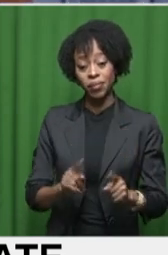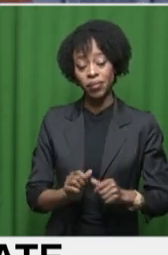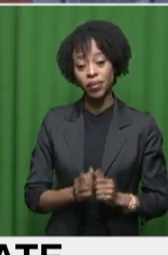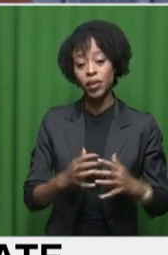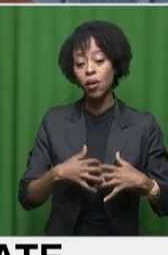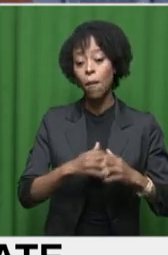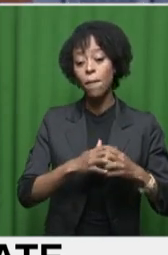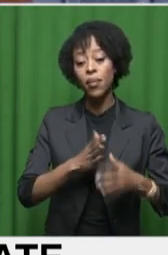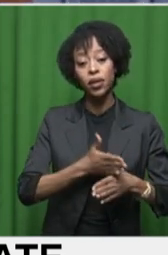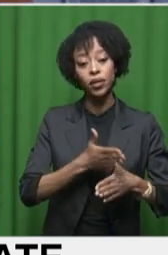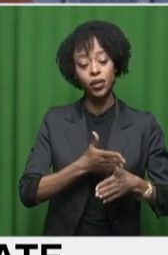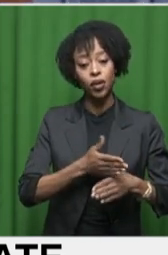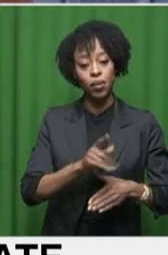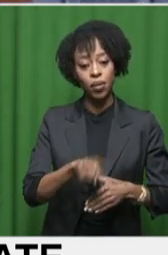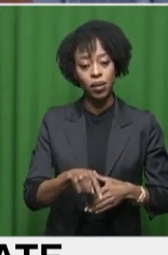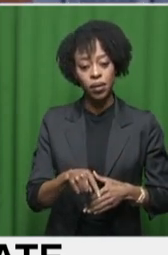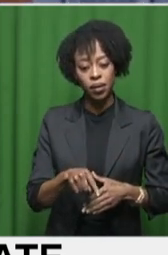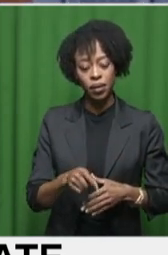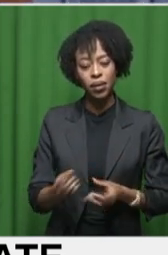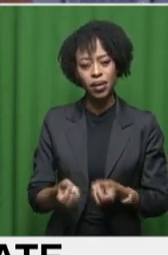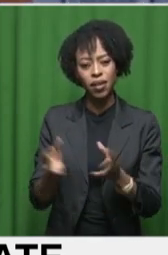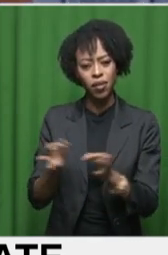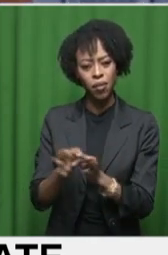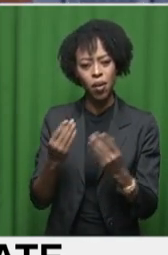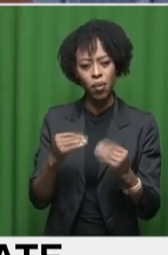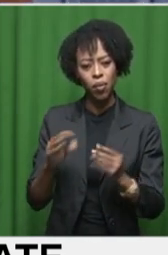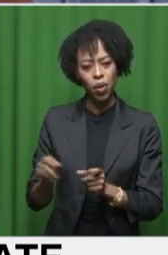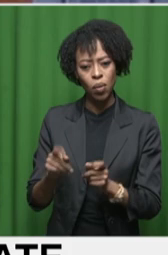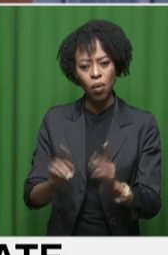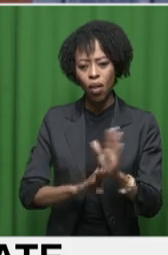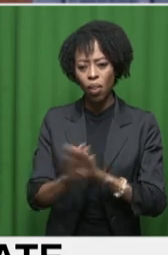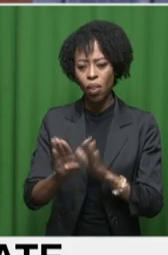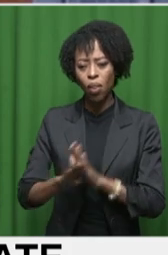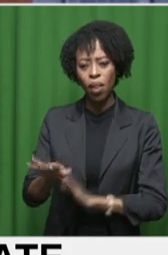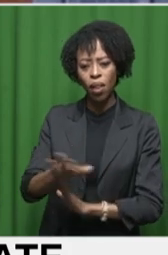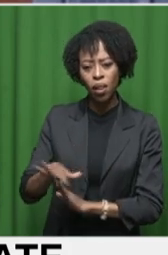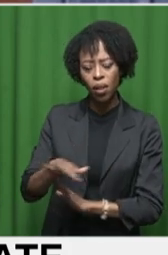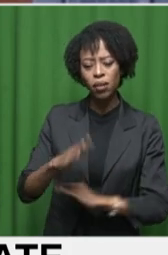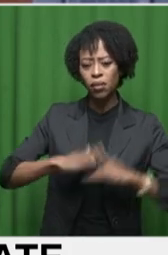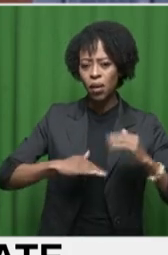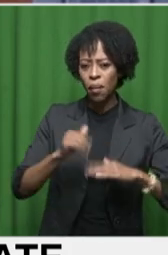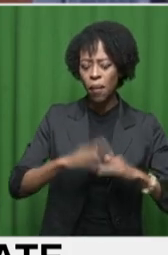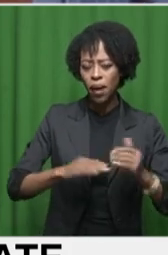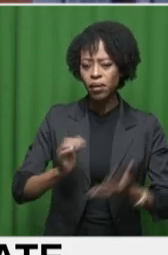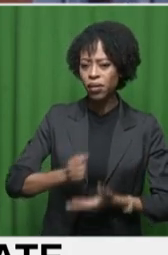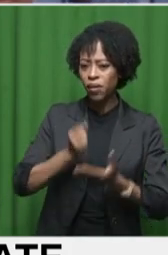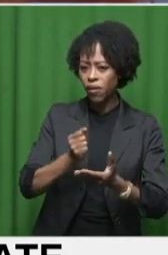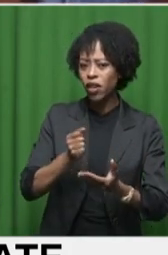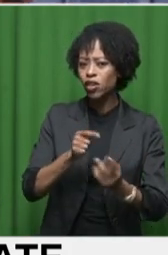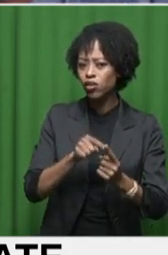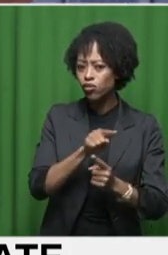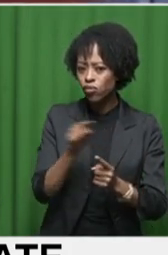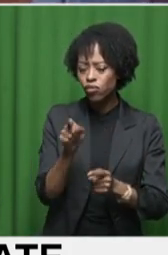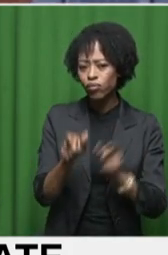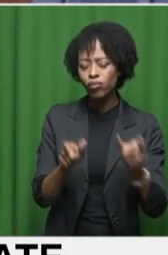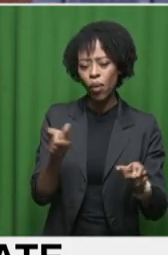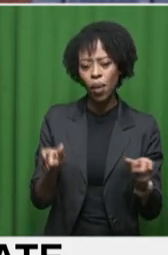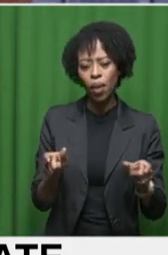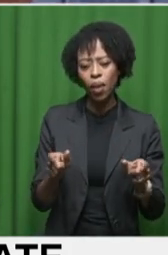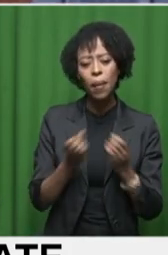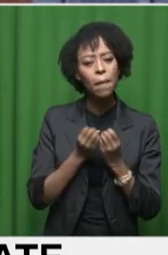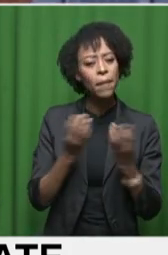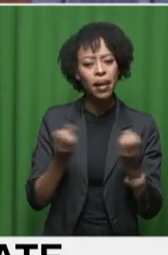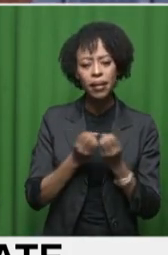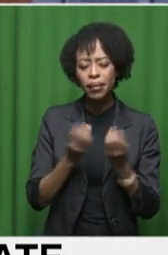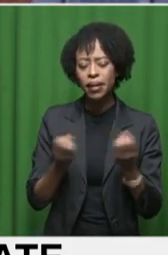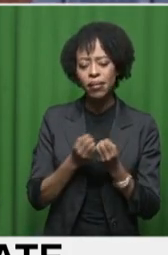creation. Give the small businesses a chance. Develop the place. Build the place. Invest in the people. I mean, there's so